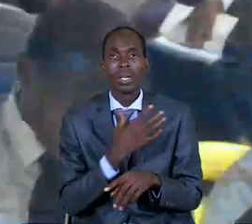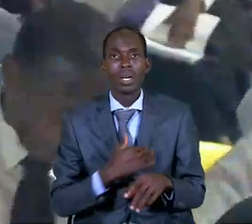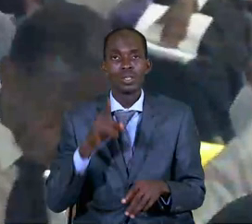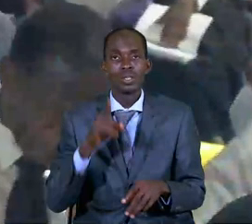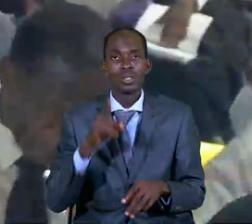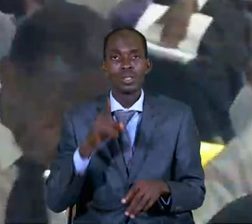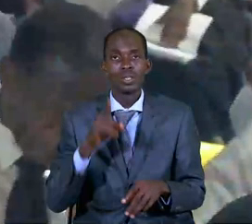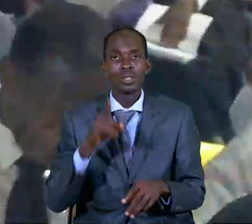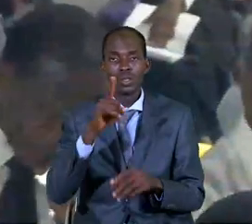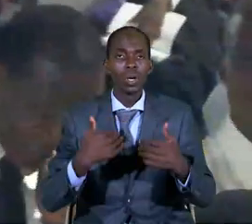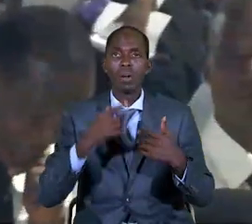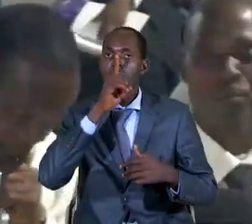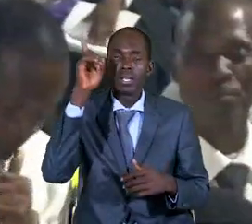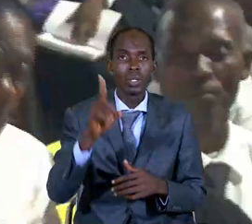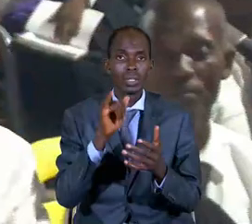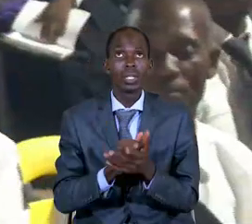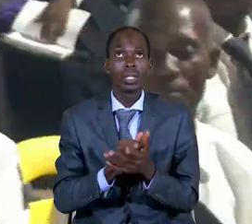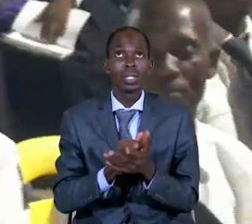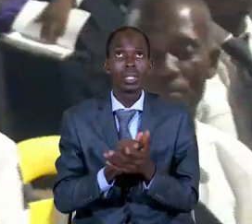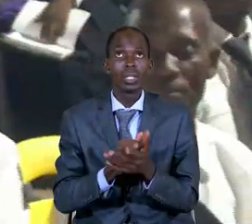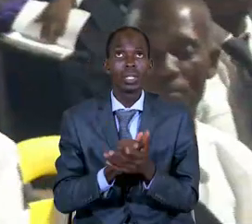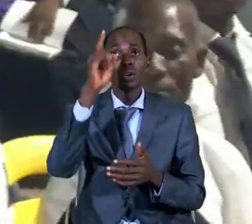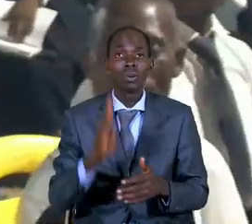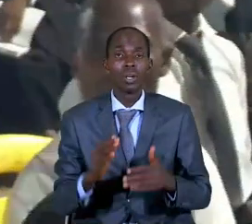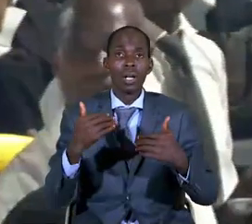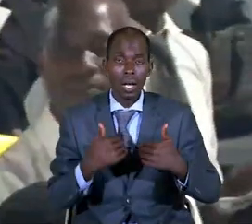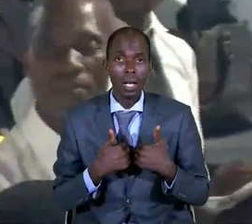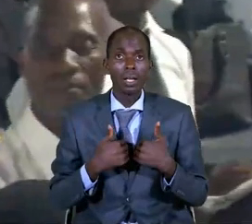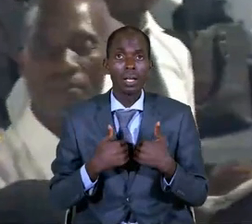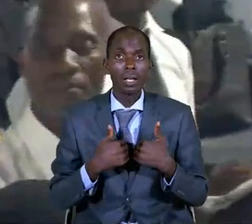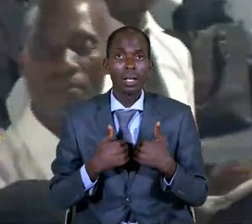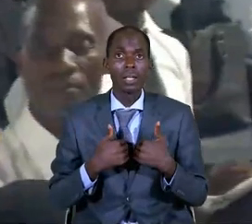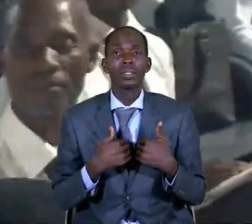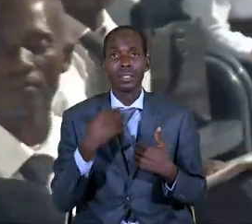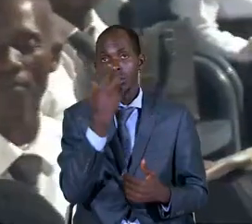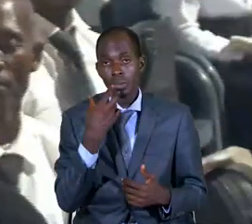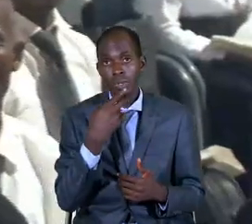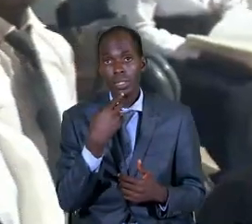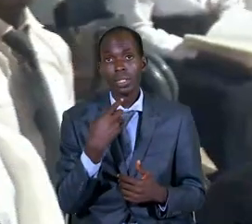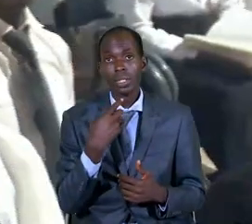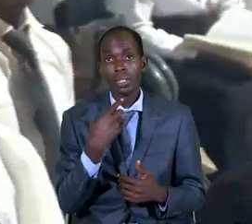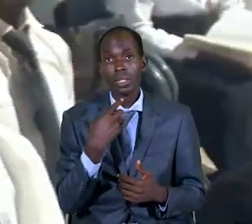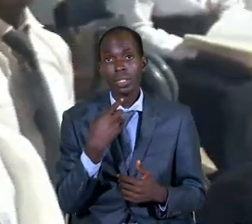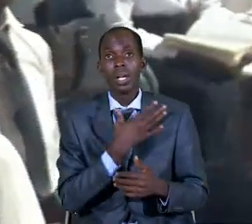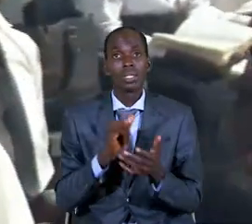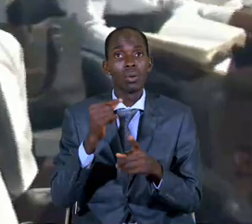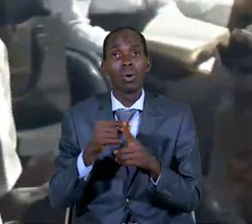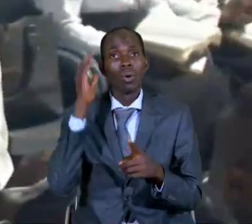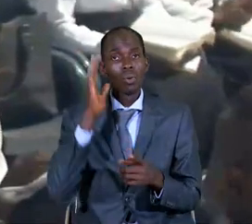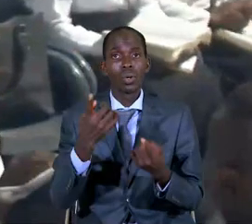have assurance that God has spoken and that word will be fulfilled,